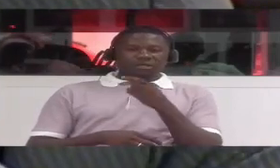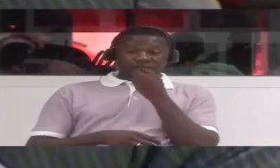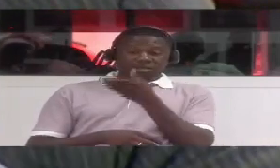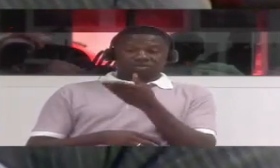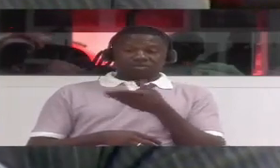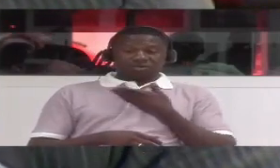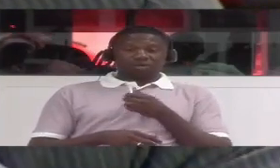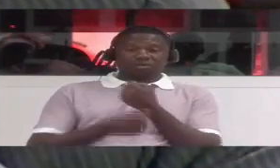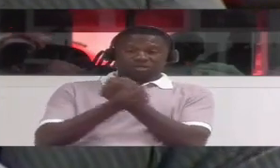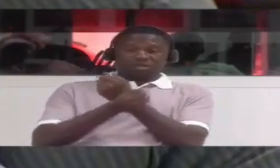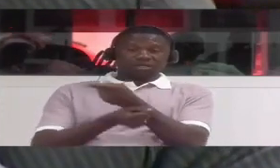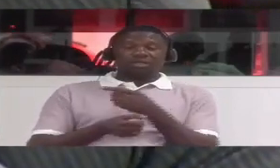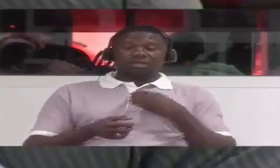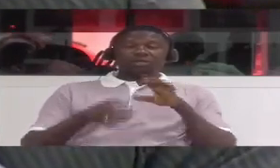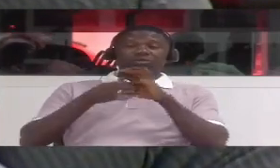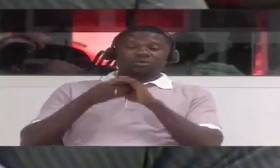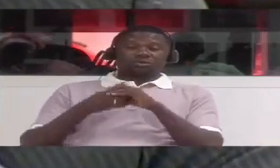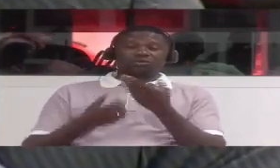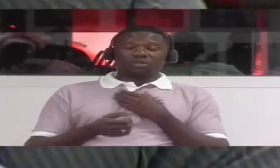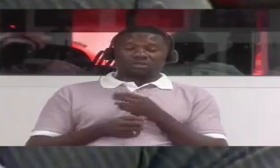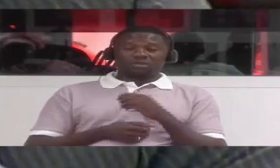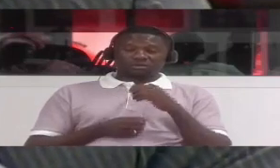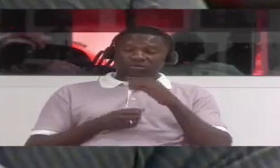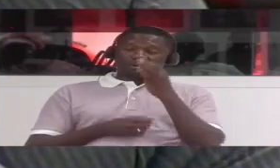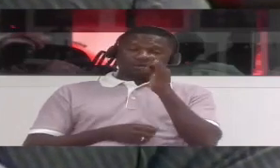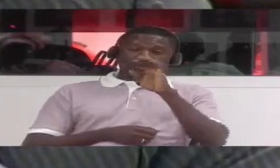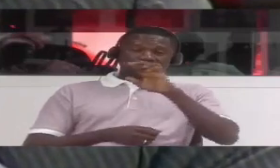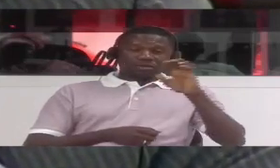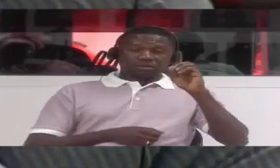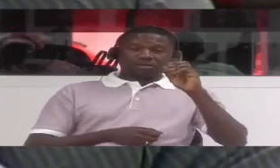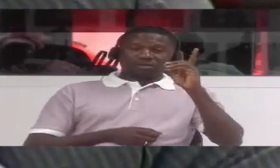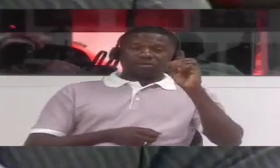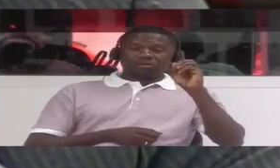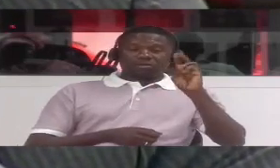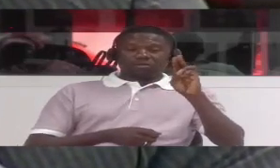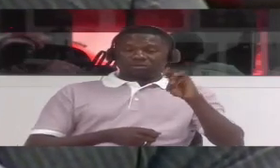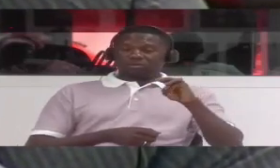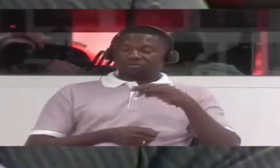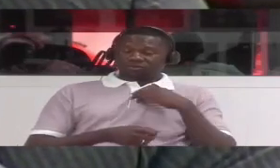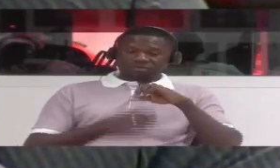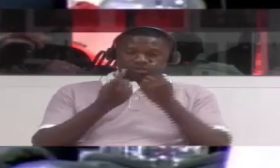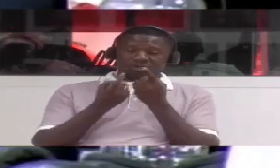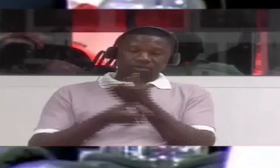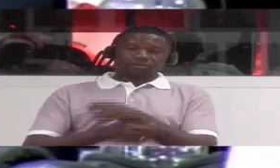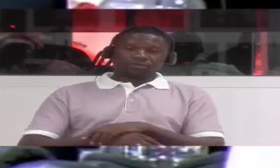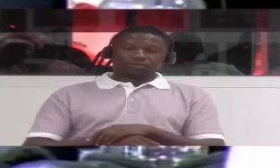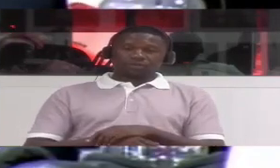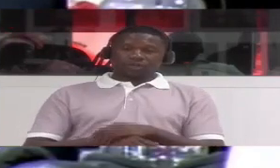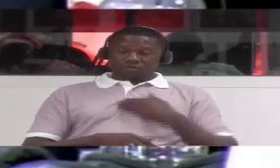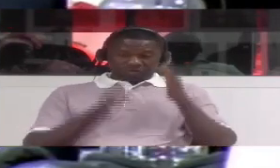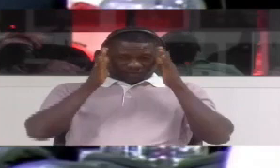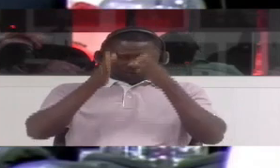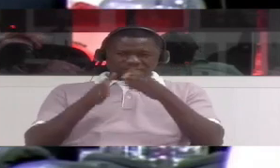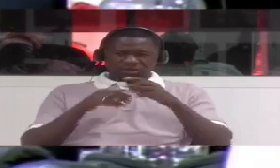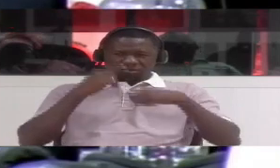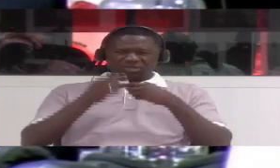was detained in connection with this freedom thing. To focus on the little boy that you talked about, you said he wasn't even